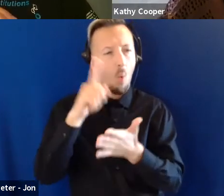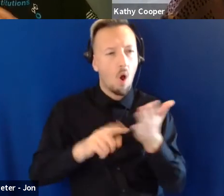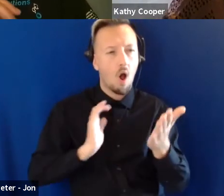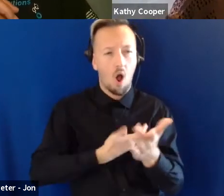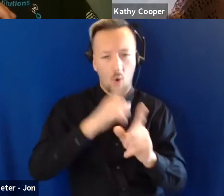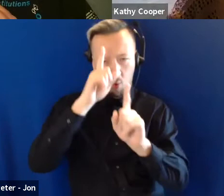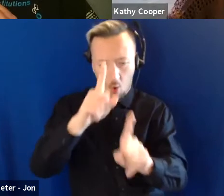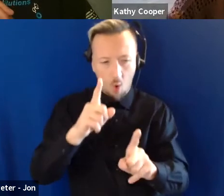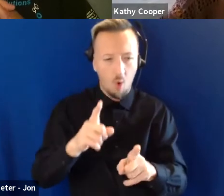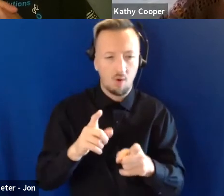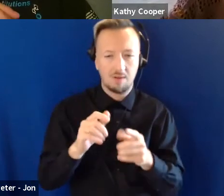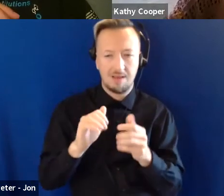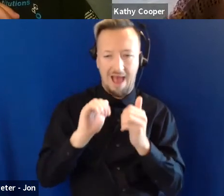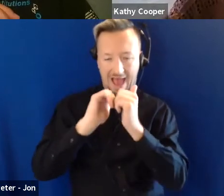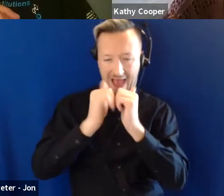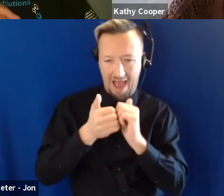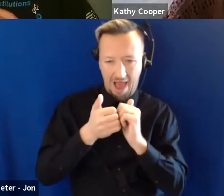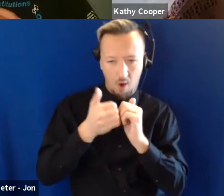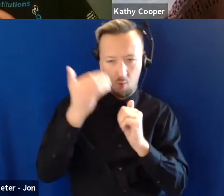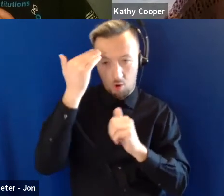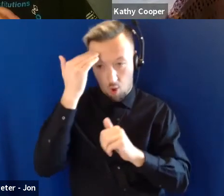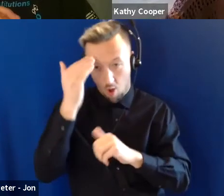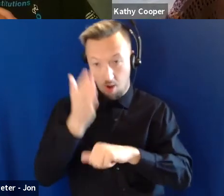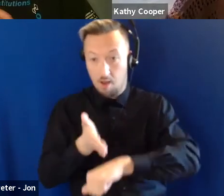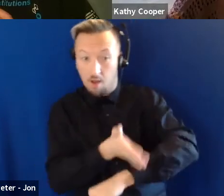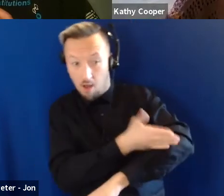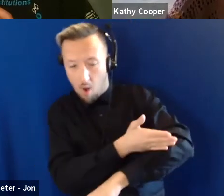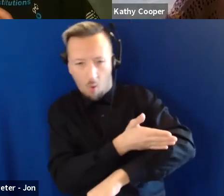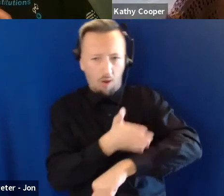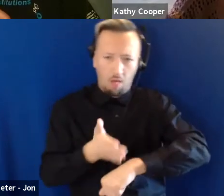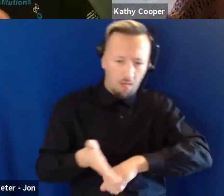to work together to put that forward.